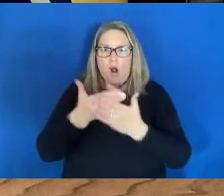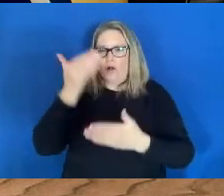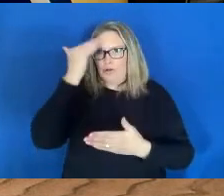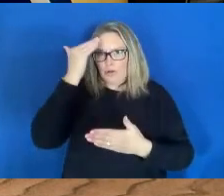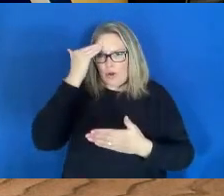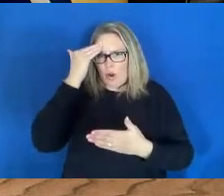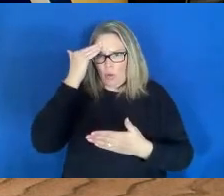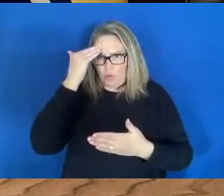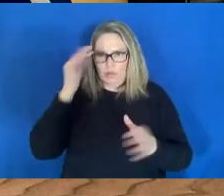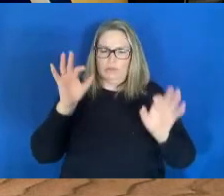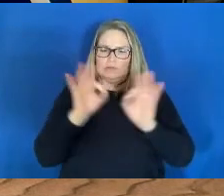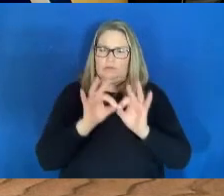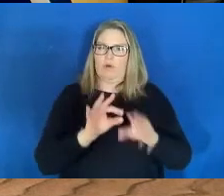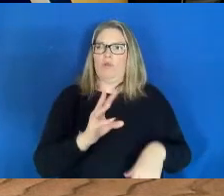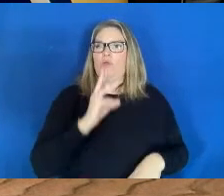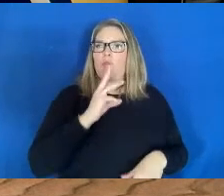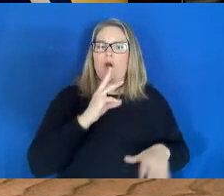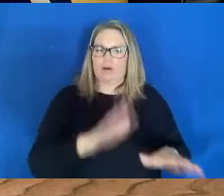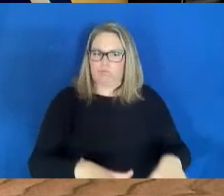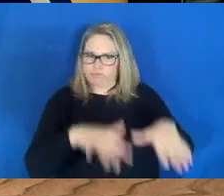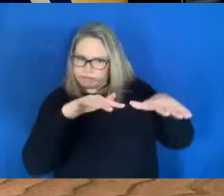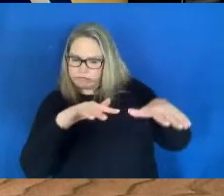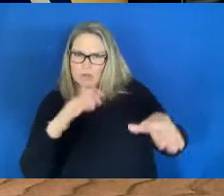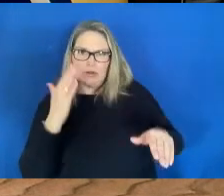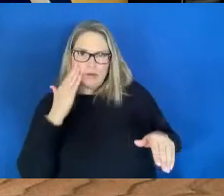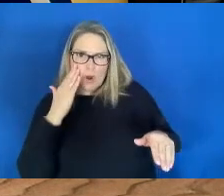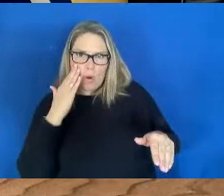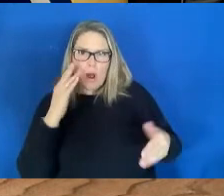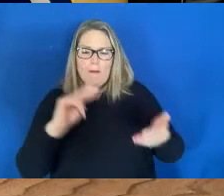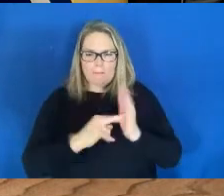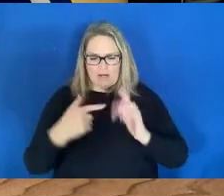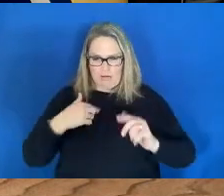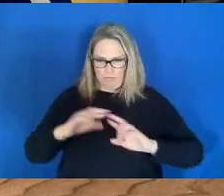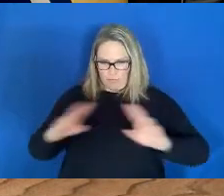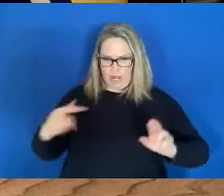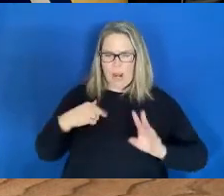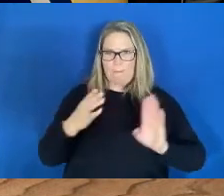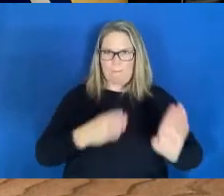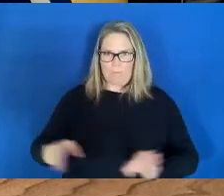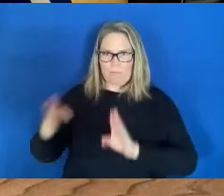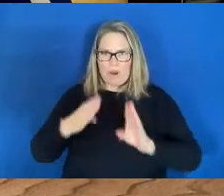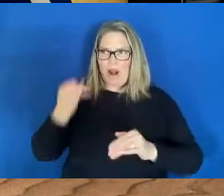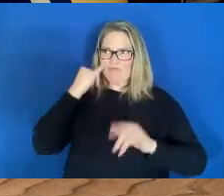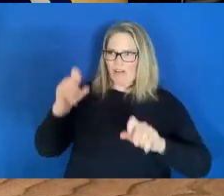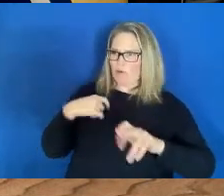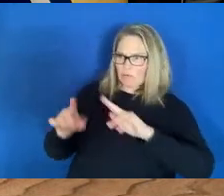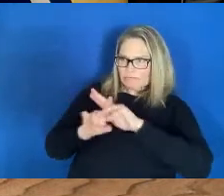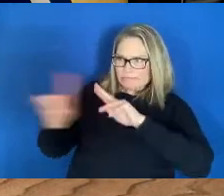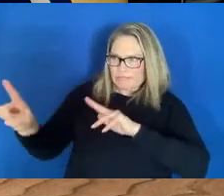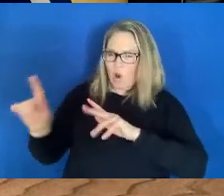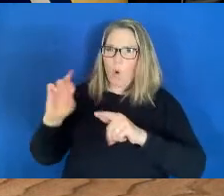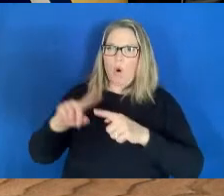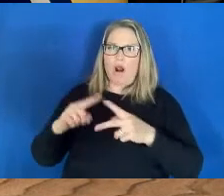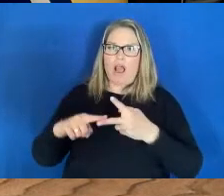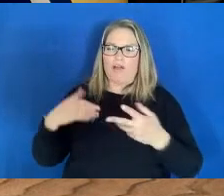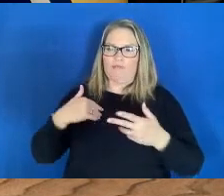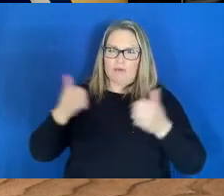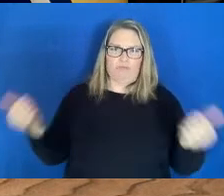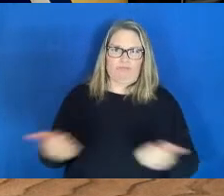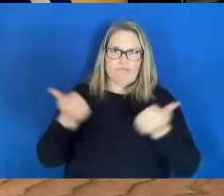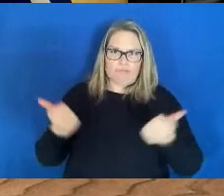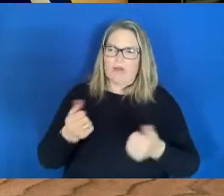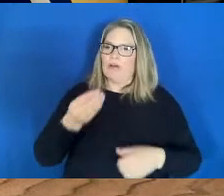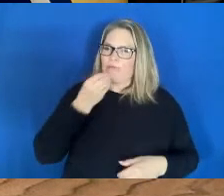levels, and that they are actually prepared to react accordingly. But as far as